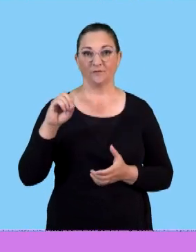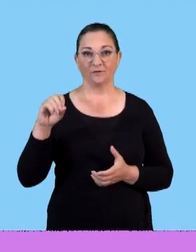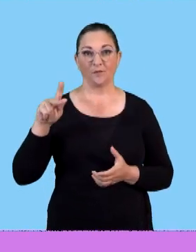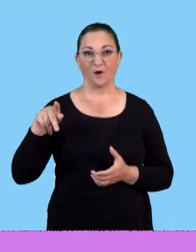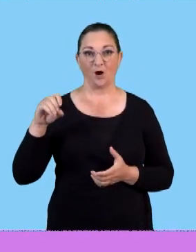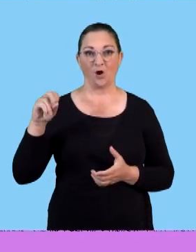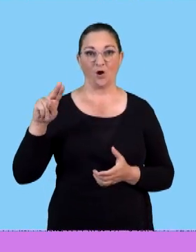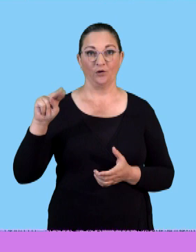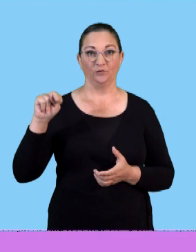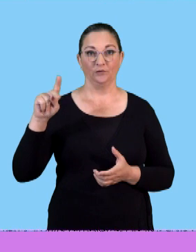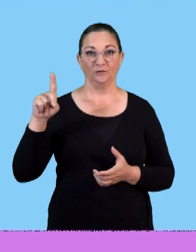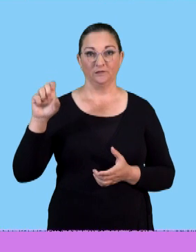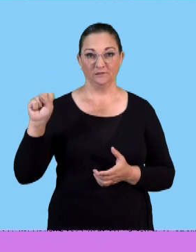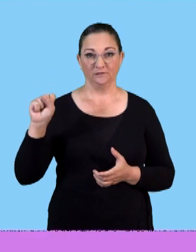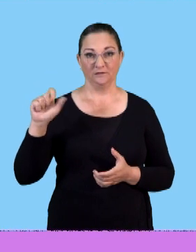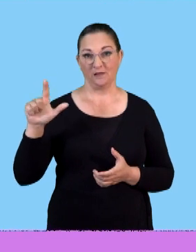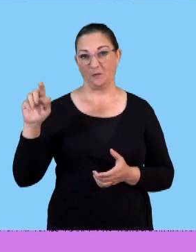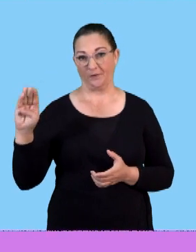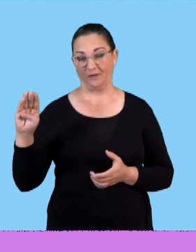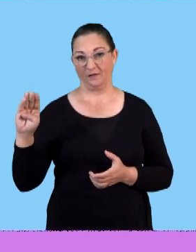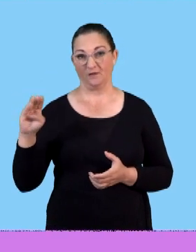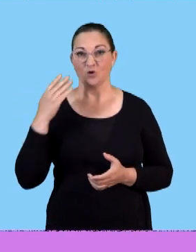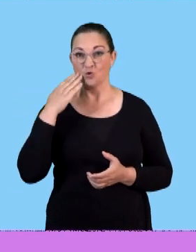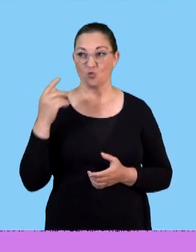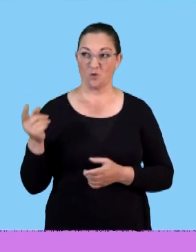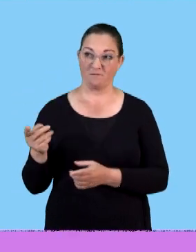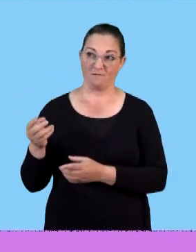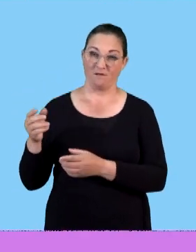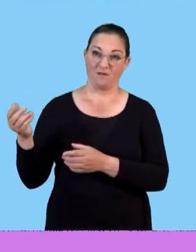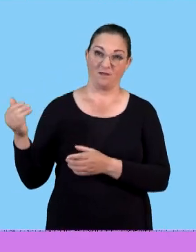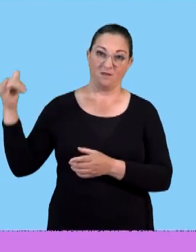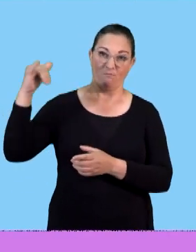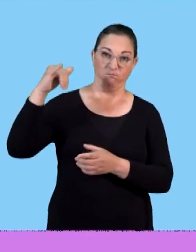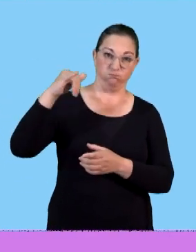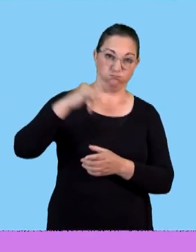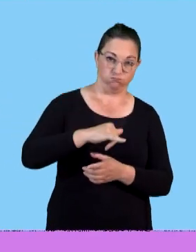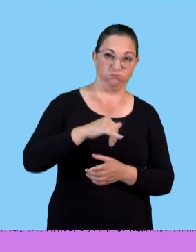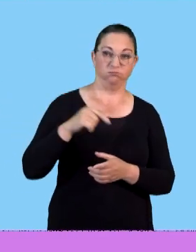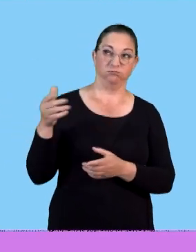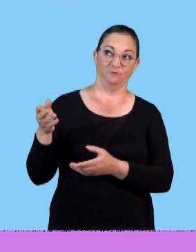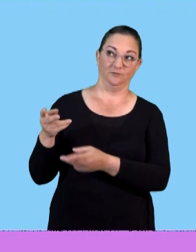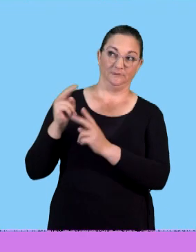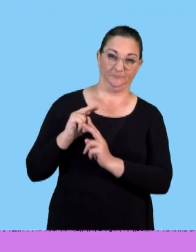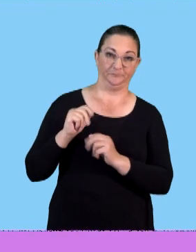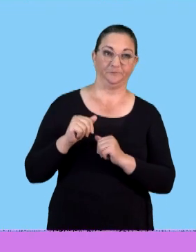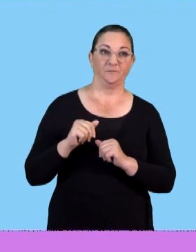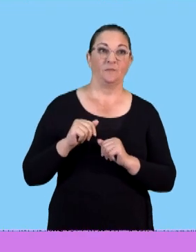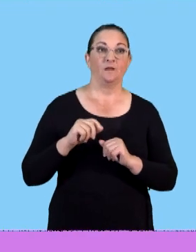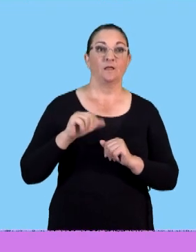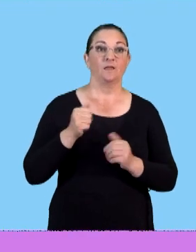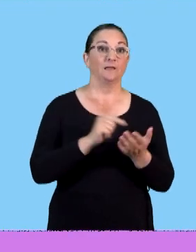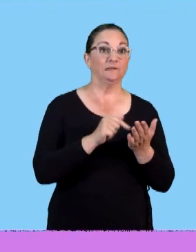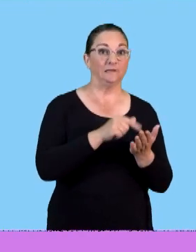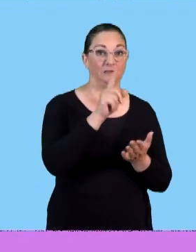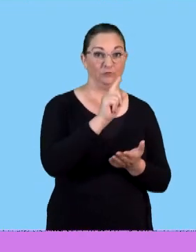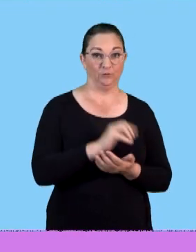right? 9,500 lbs when it was imported, okay? So what is it that we need to calculate?